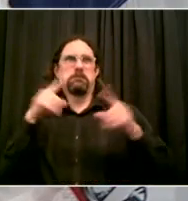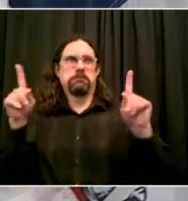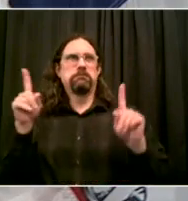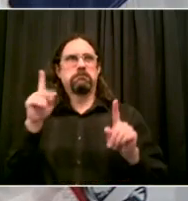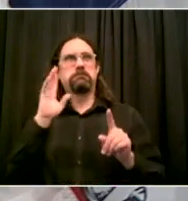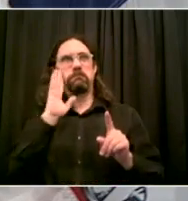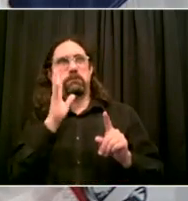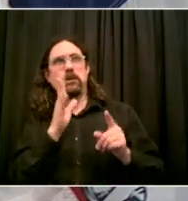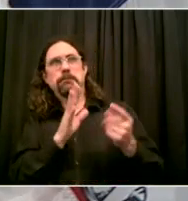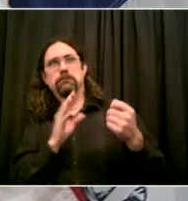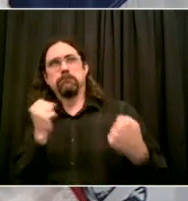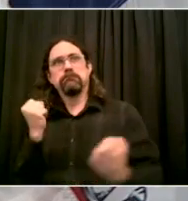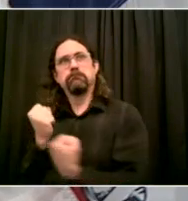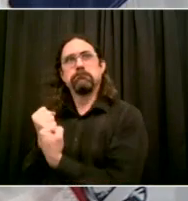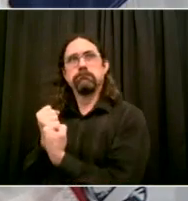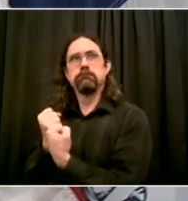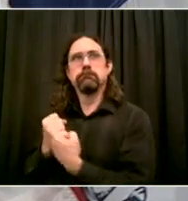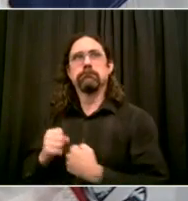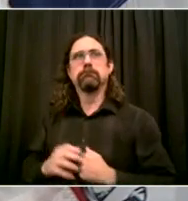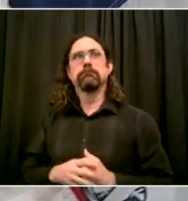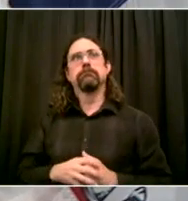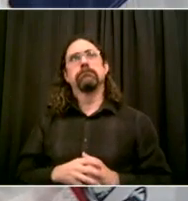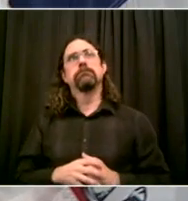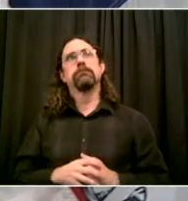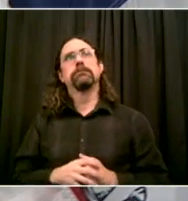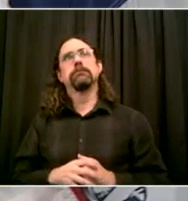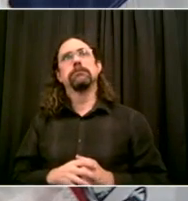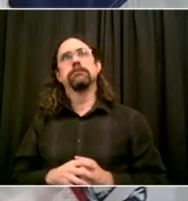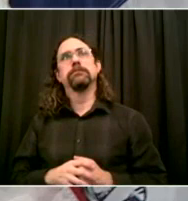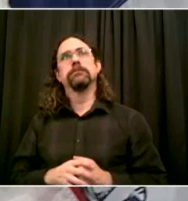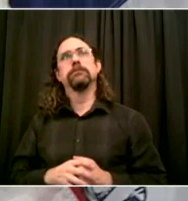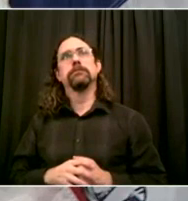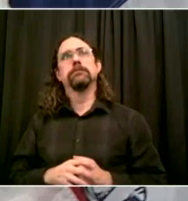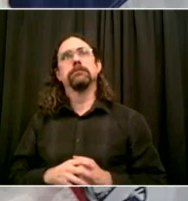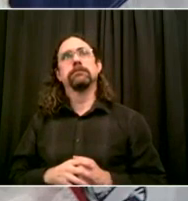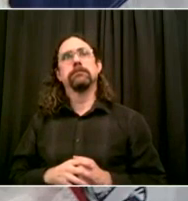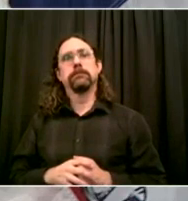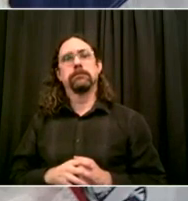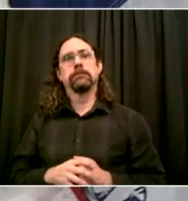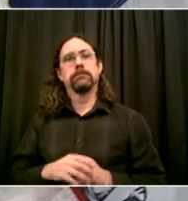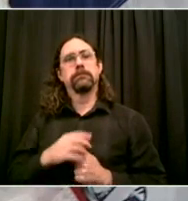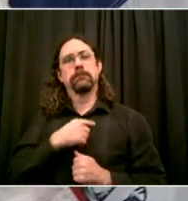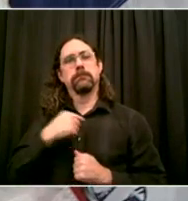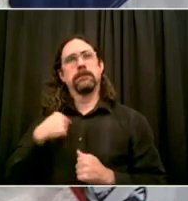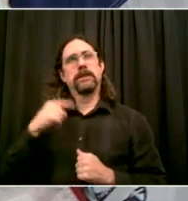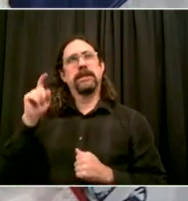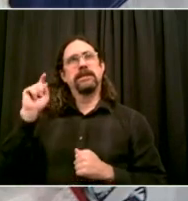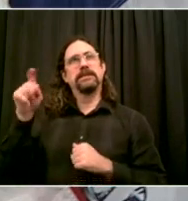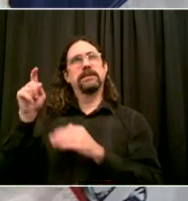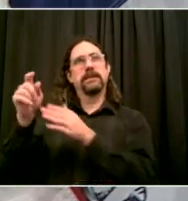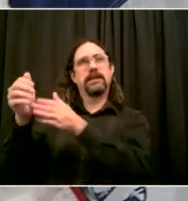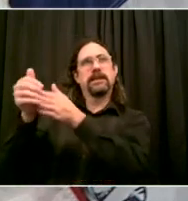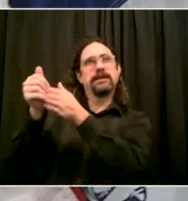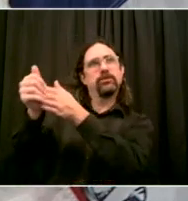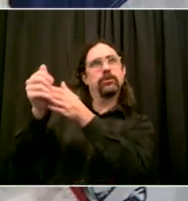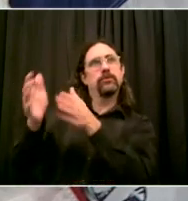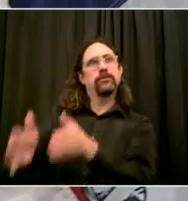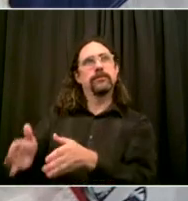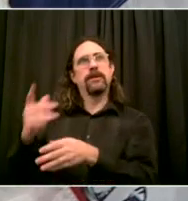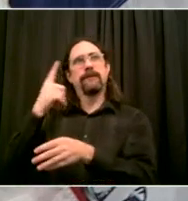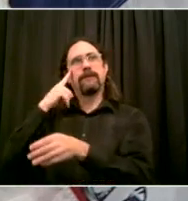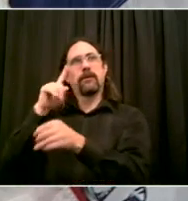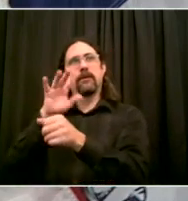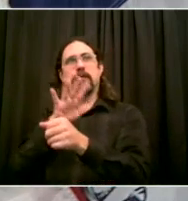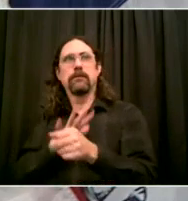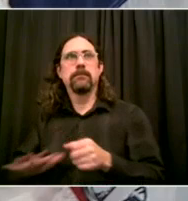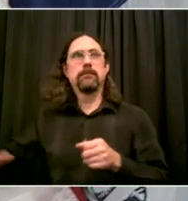coronavirus, a single clear message about where we need to go as a country and what people need to do. We need a pathway to a vaccine we can believe in